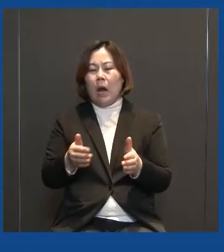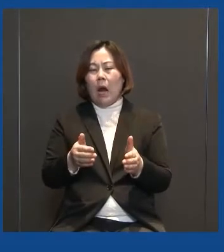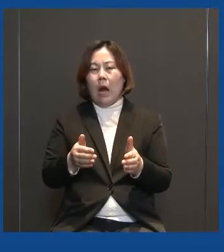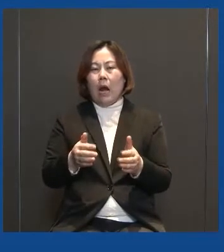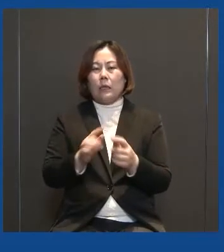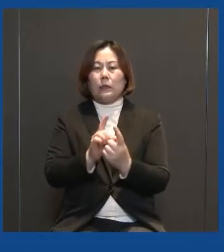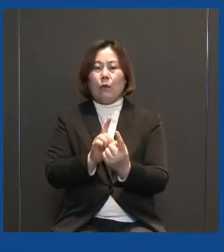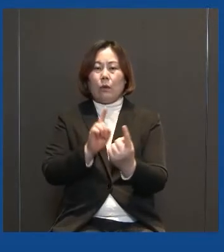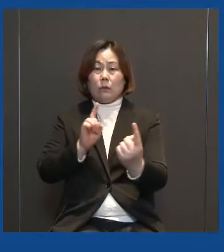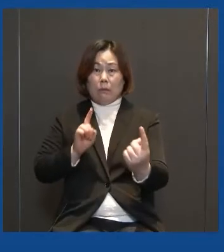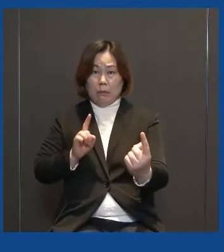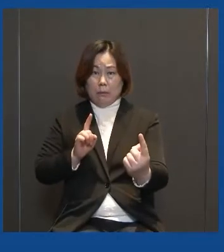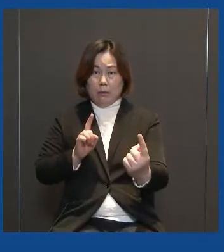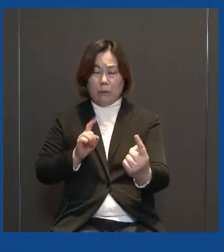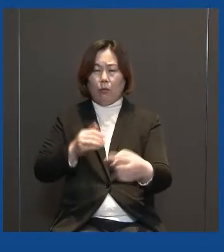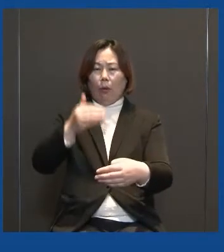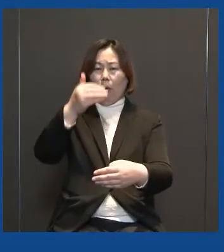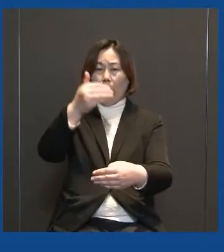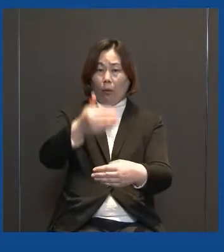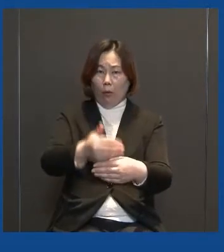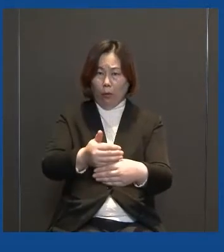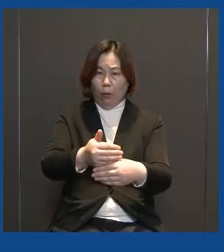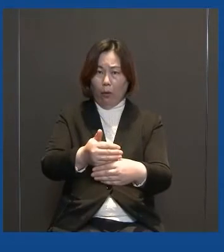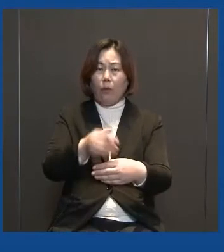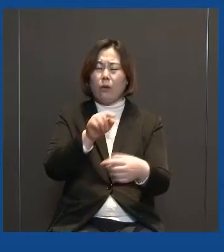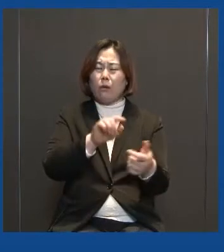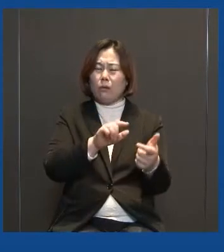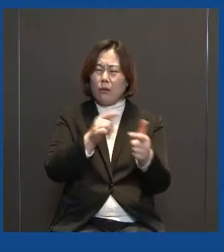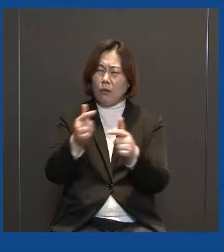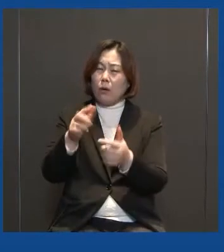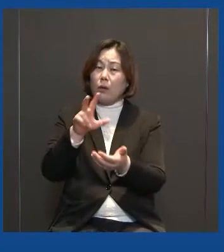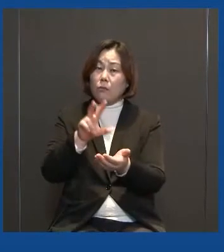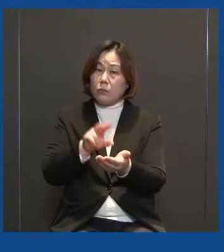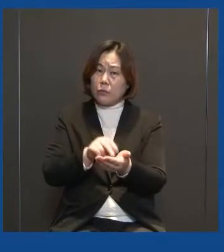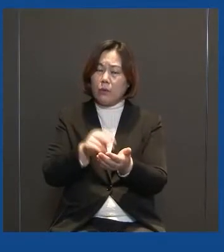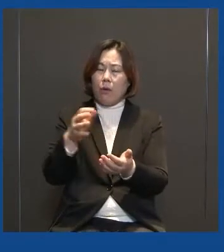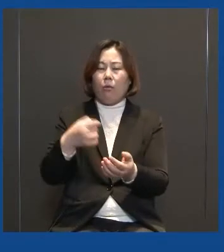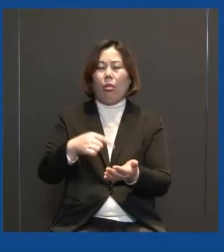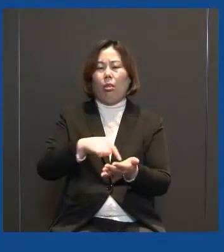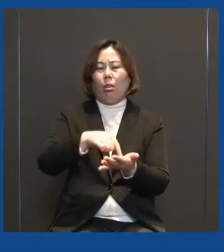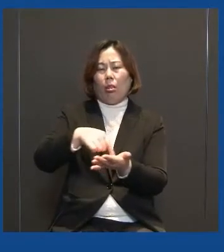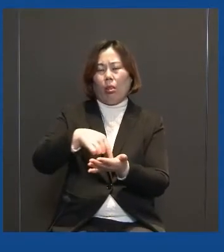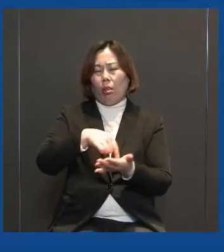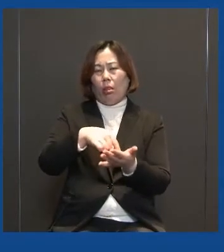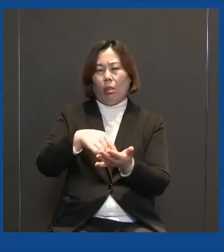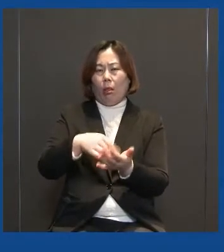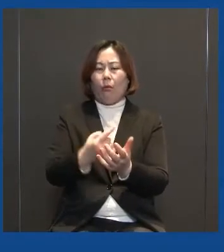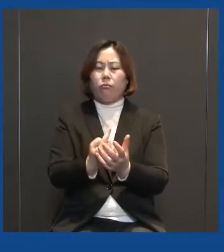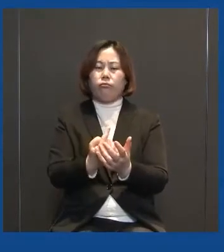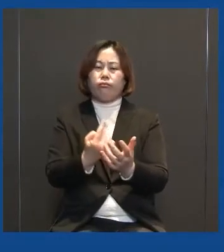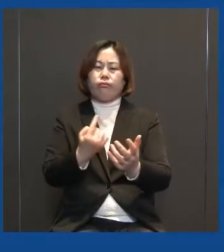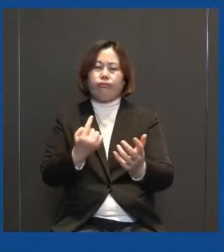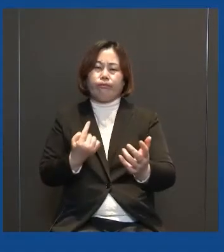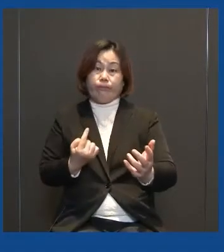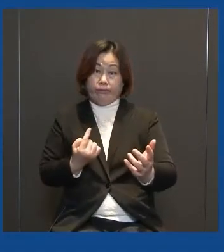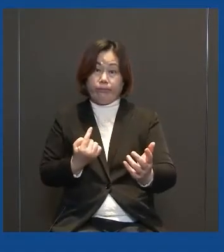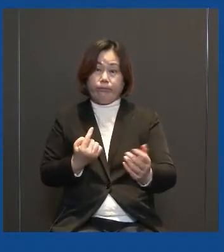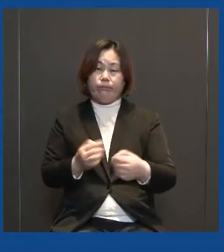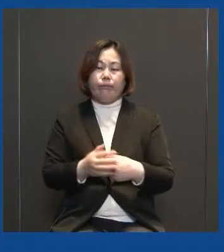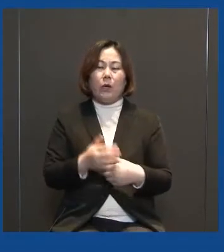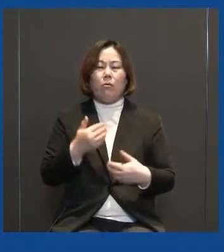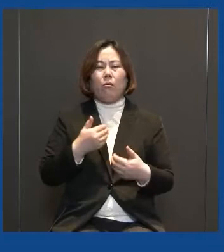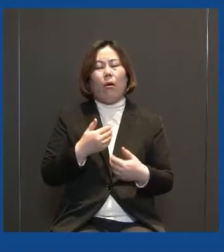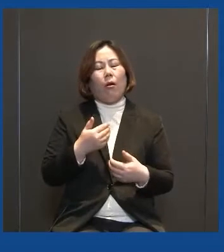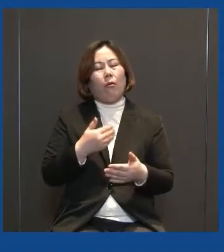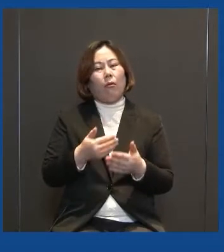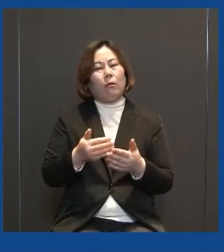death, and due to social distancing measures and containment, lockdown measures, they're isolated and they're feeling